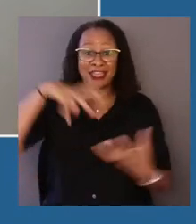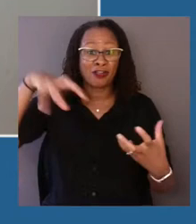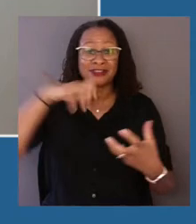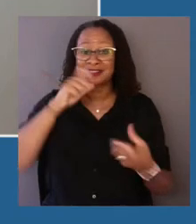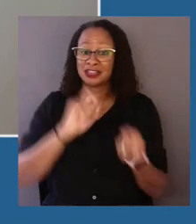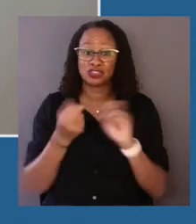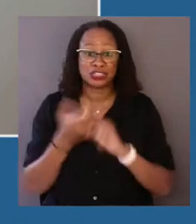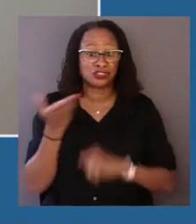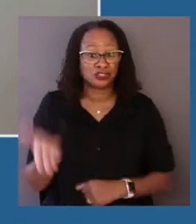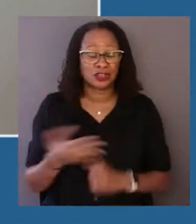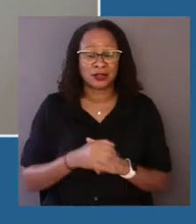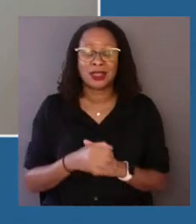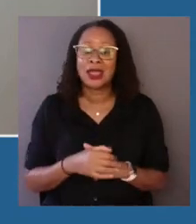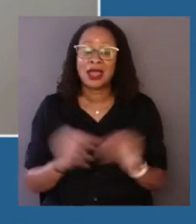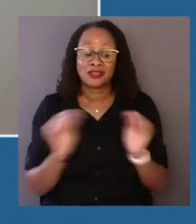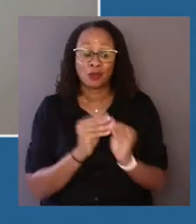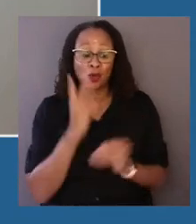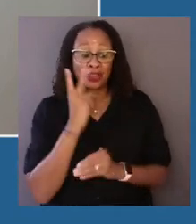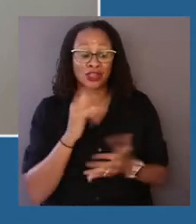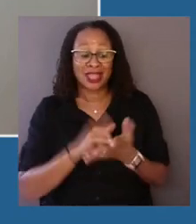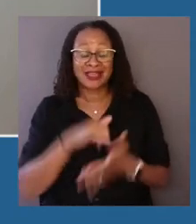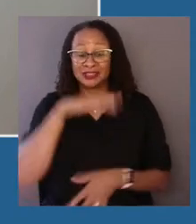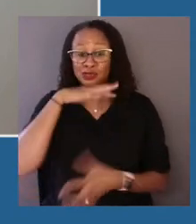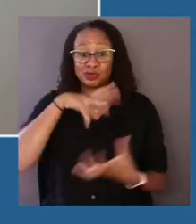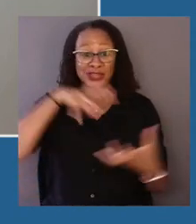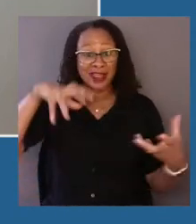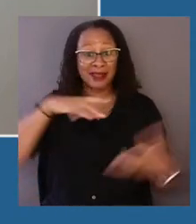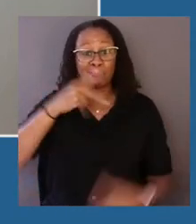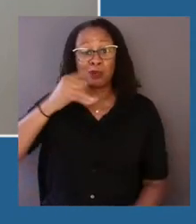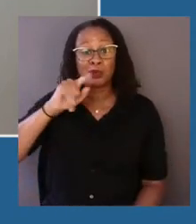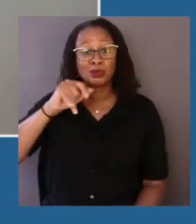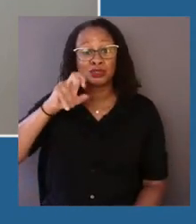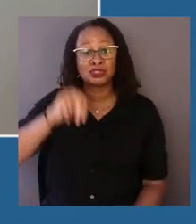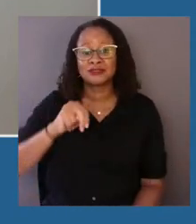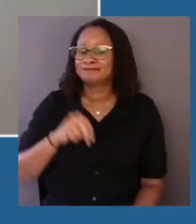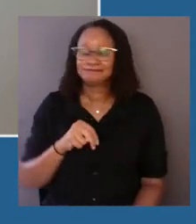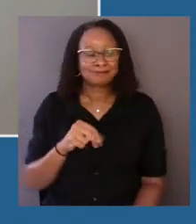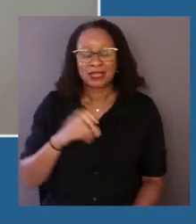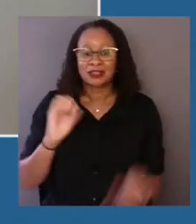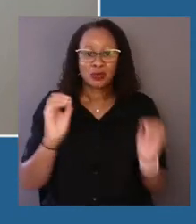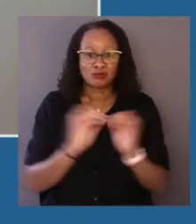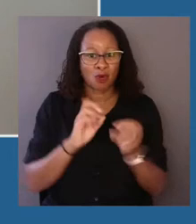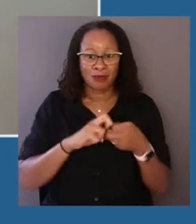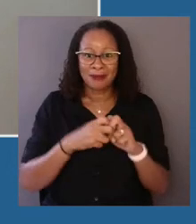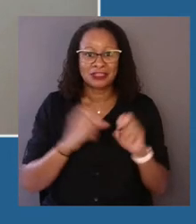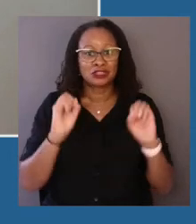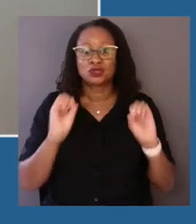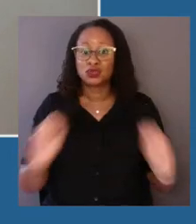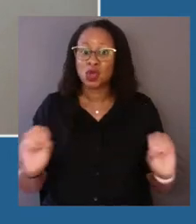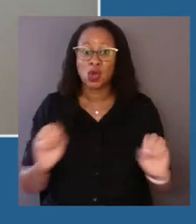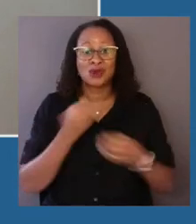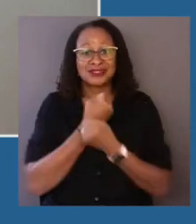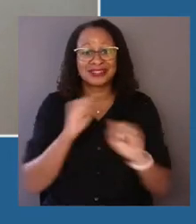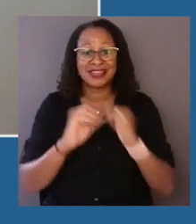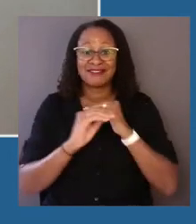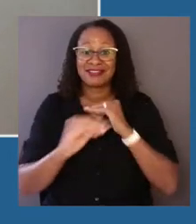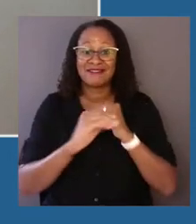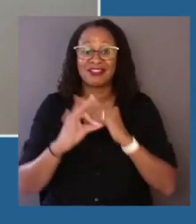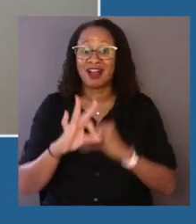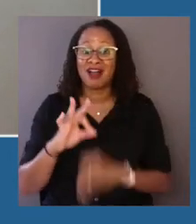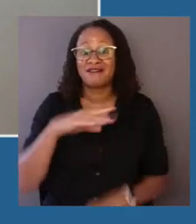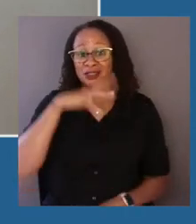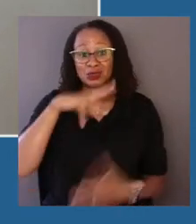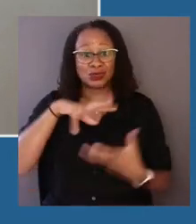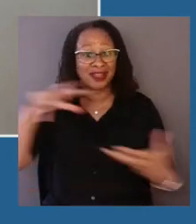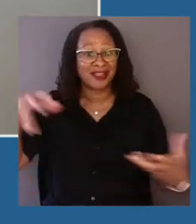the more problems we find. There's really no scientifically established safe level of air pollution. And that's why